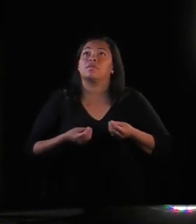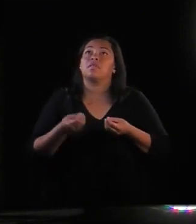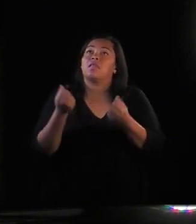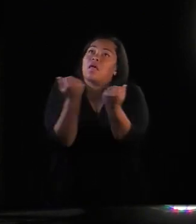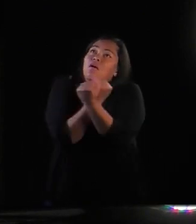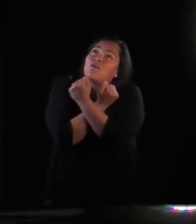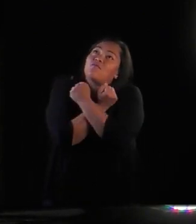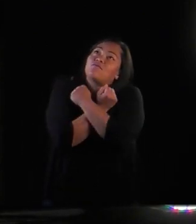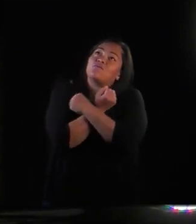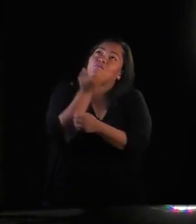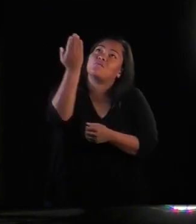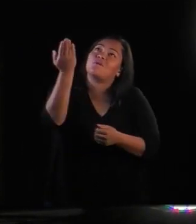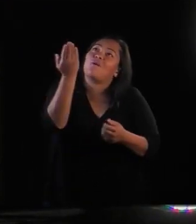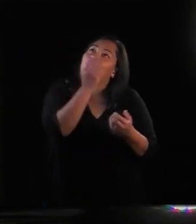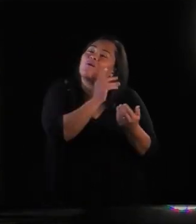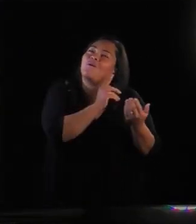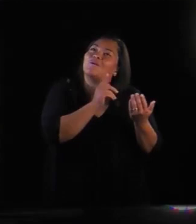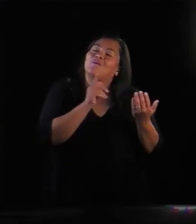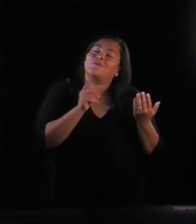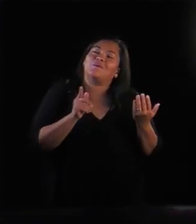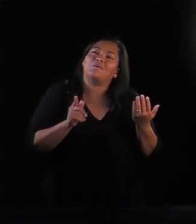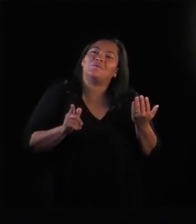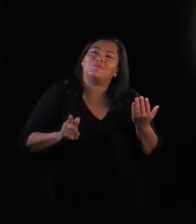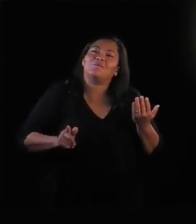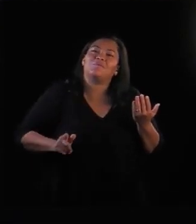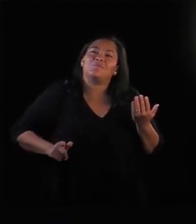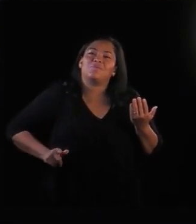I love you,